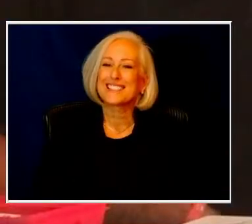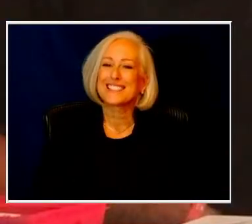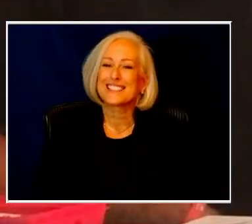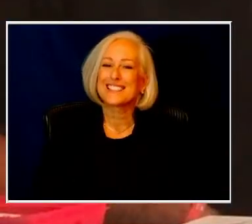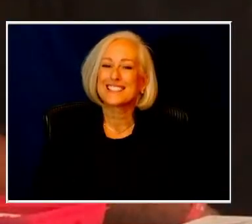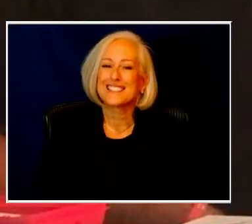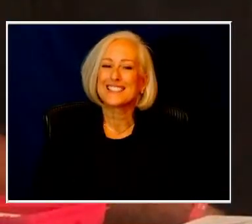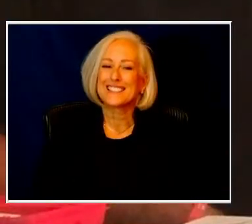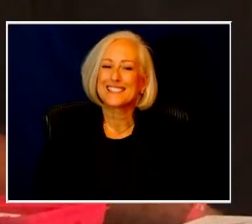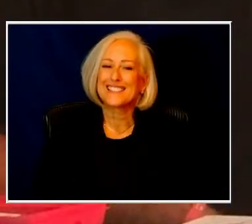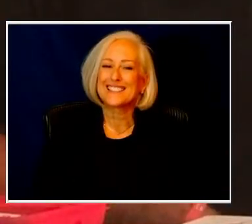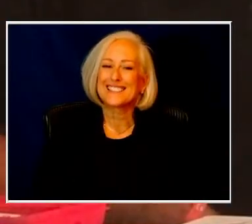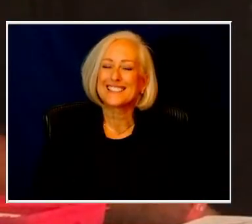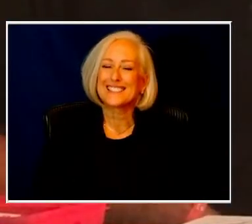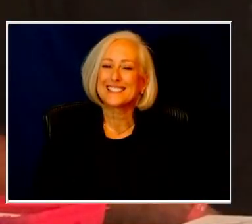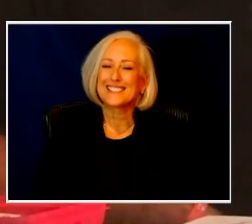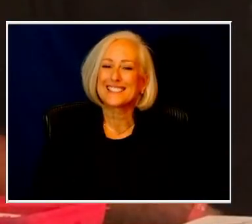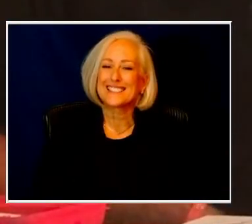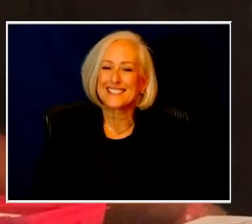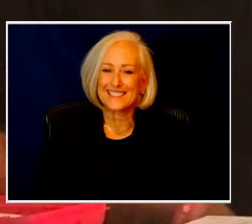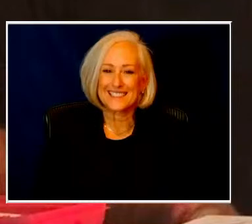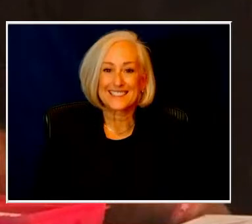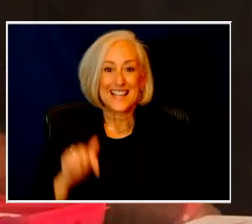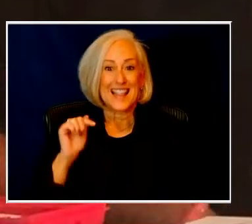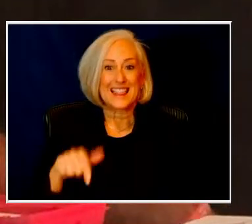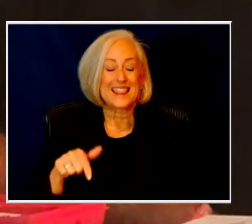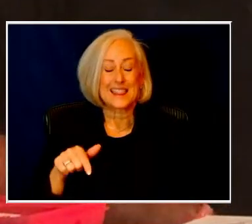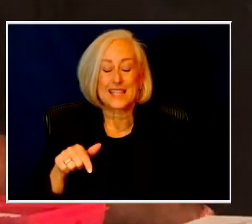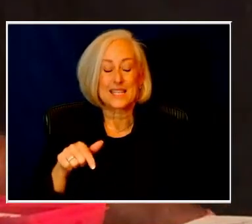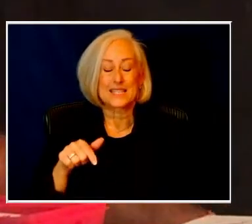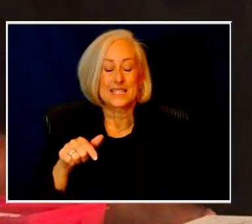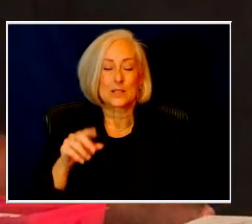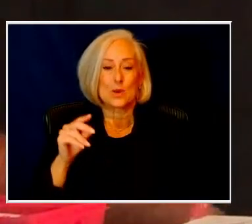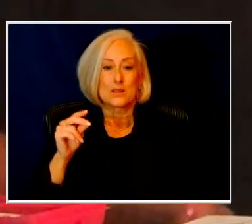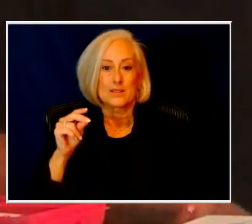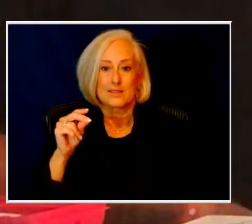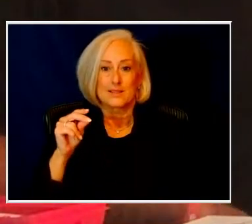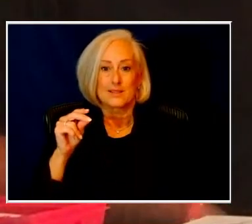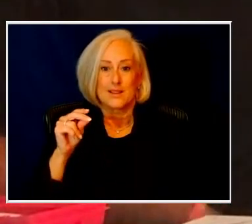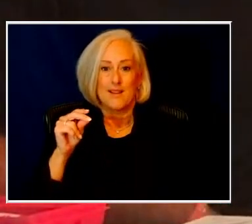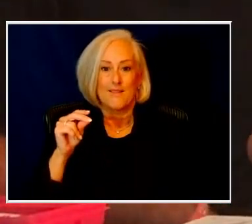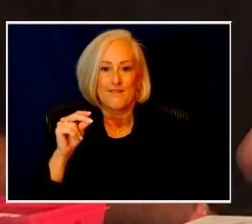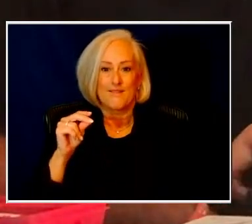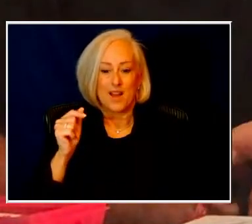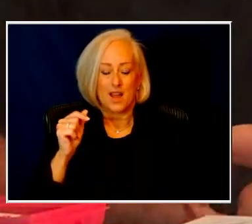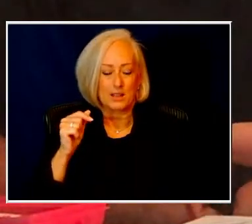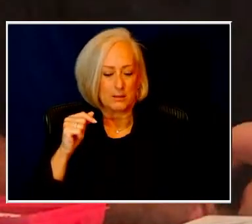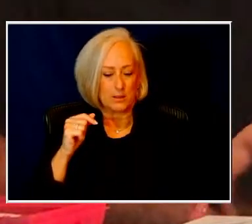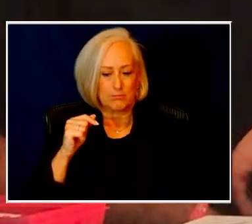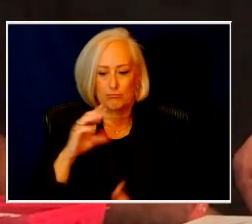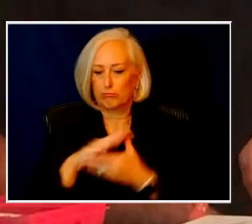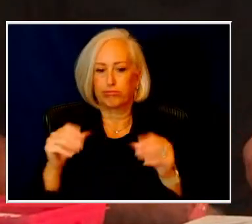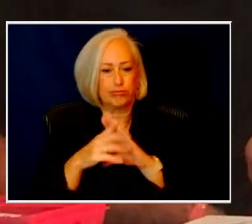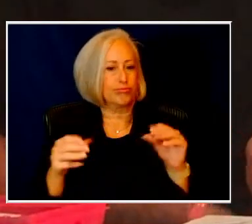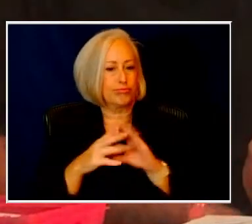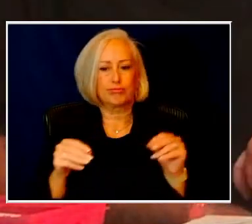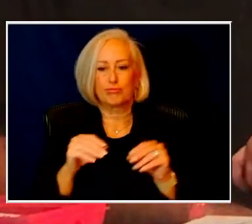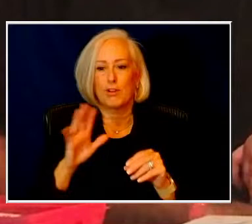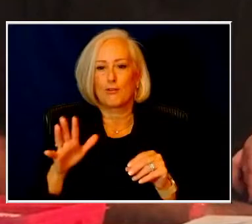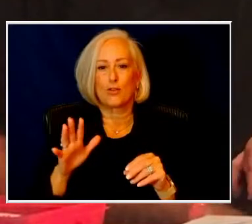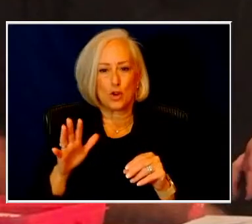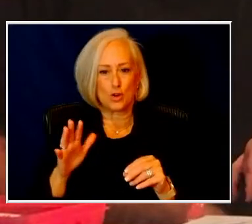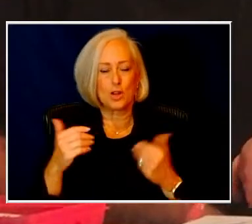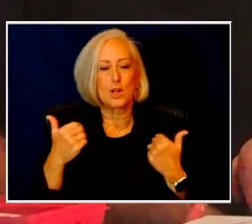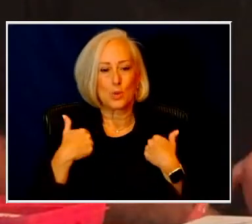that, this was kind of a fast go through of Kolbie's history. We have a Caring Bridge page